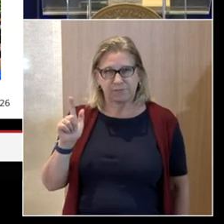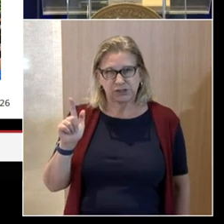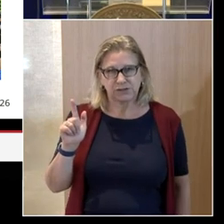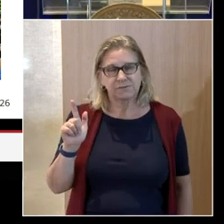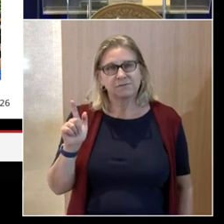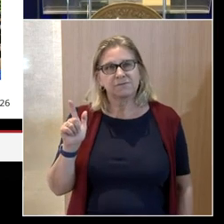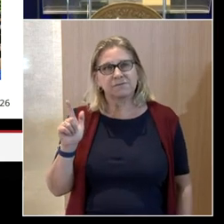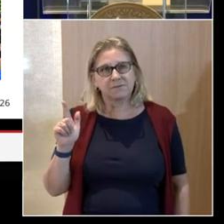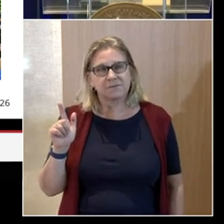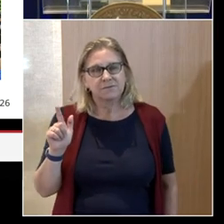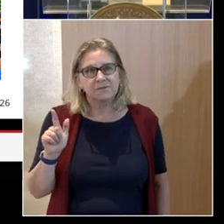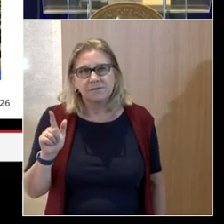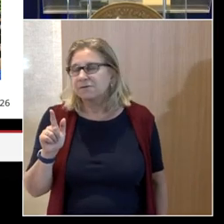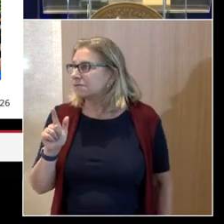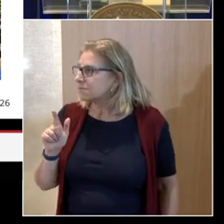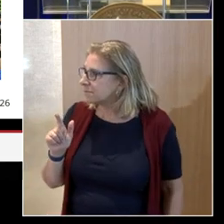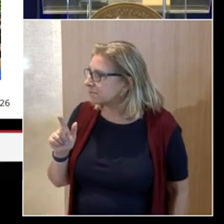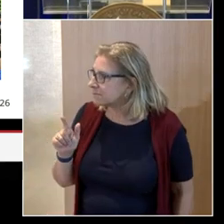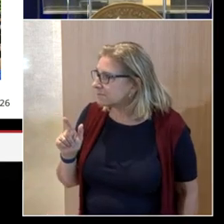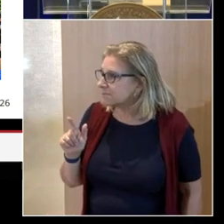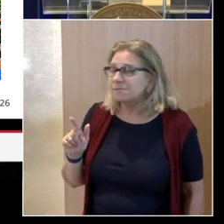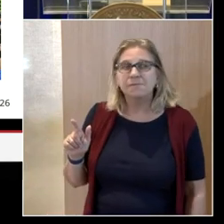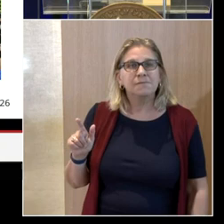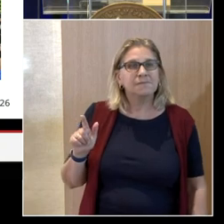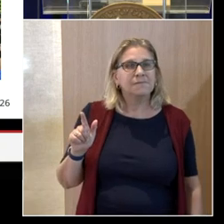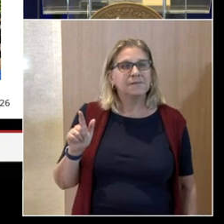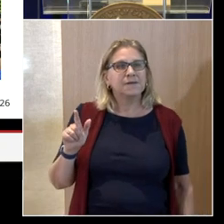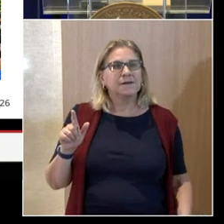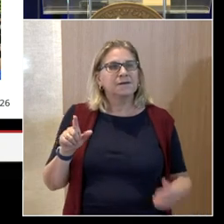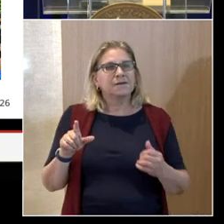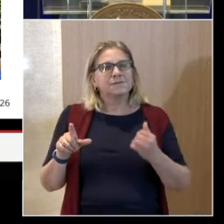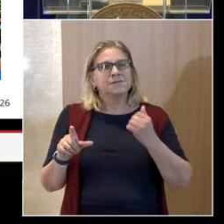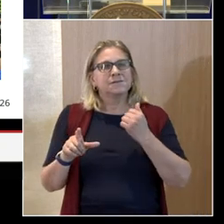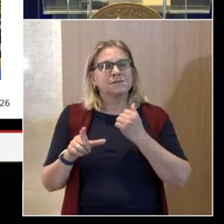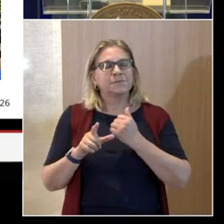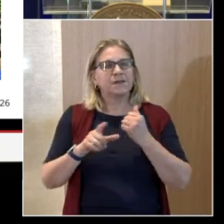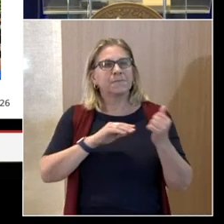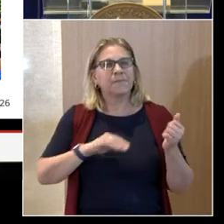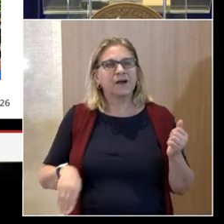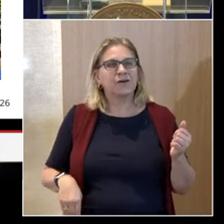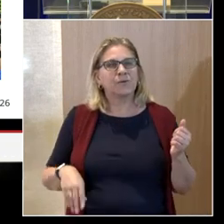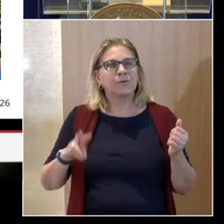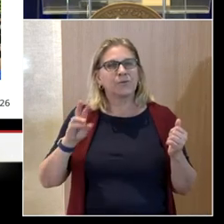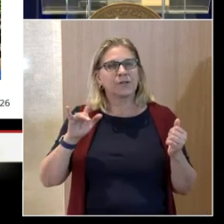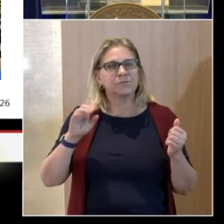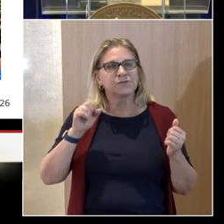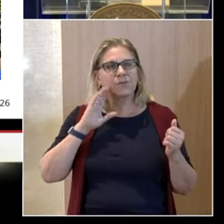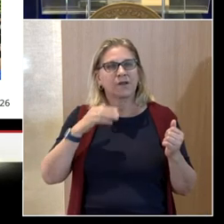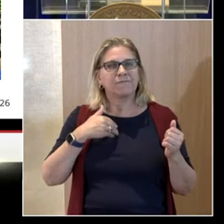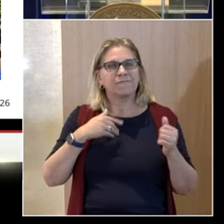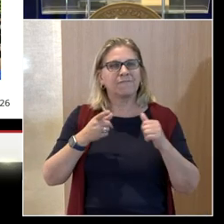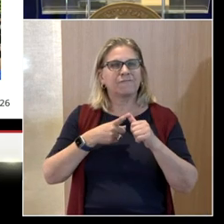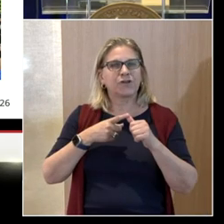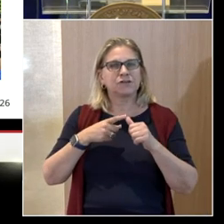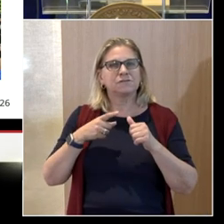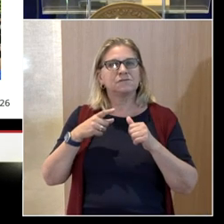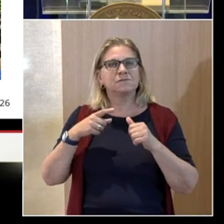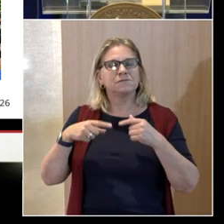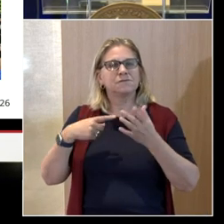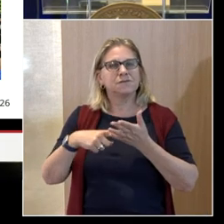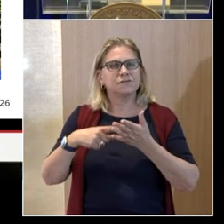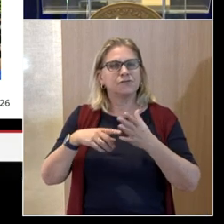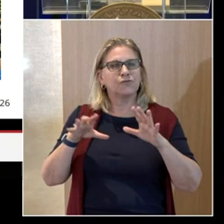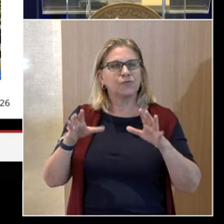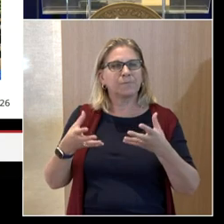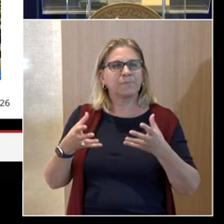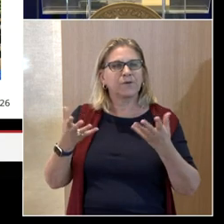Ed Glazer, who's a Harvard professor thinking about these issues. And think about how do we frame this? This is the very kickoff of like, what are the questions we should be asking? And there will be